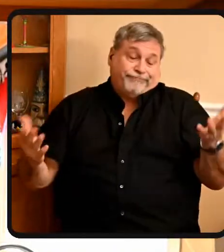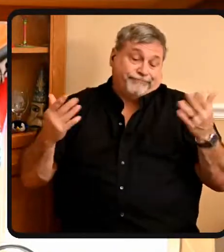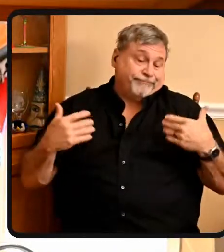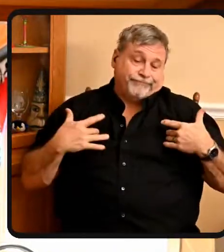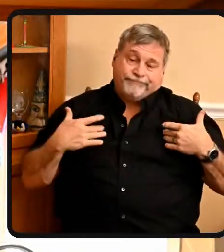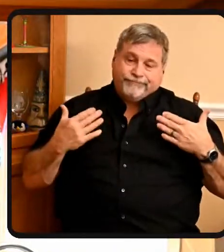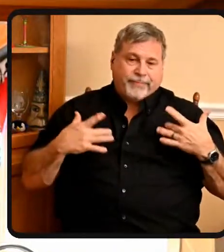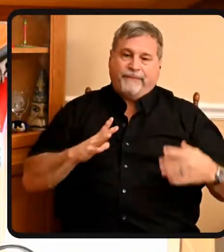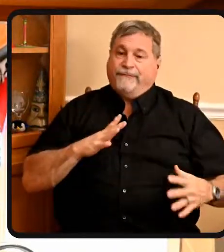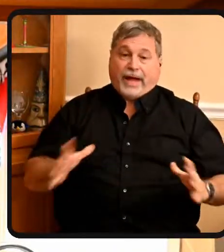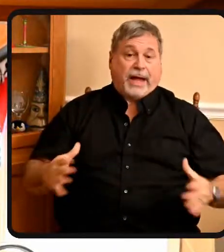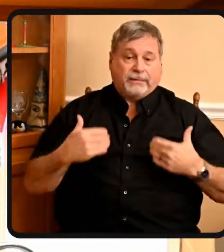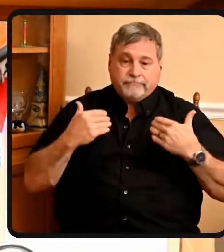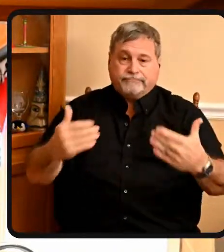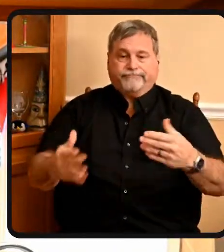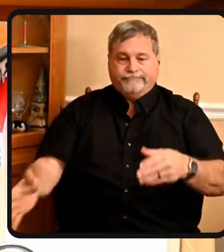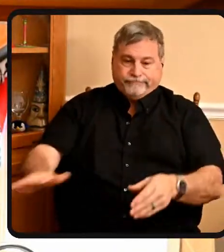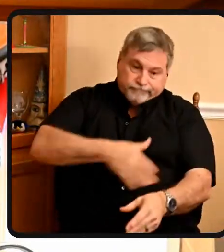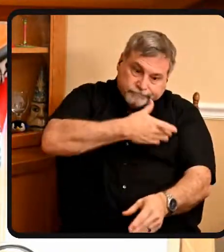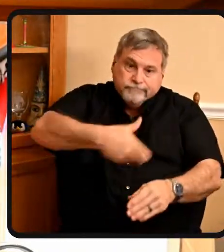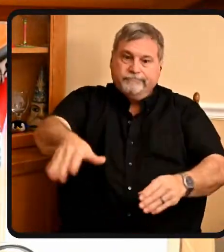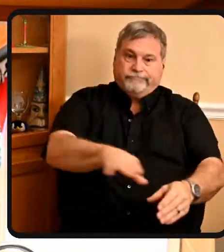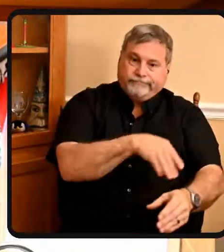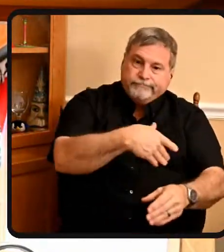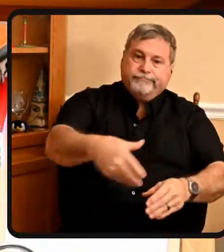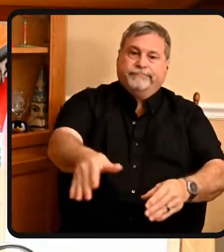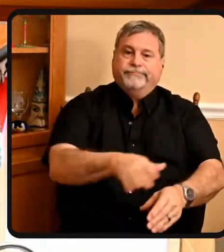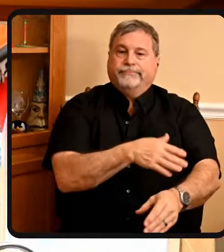of chocolate, by all means.